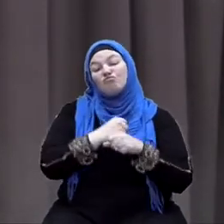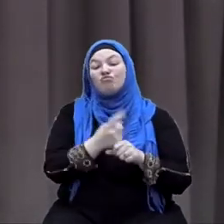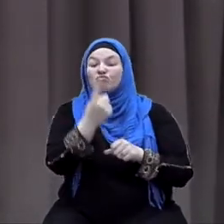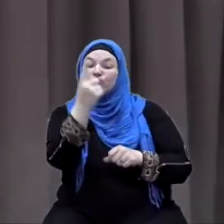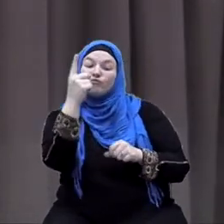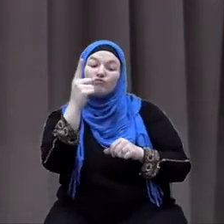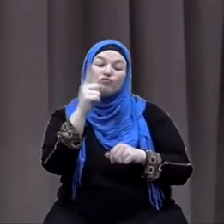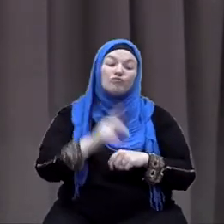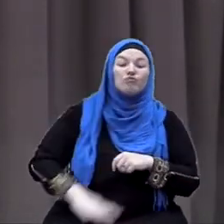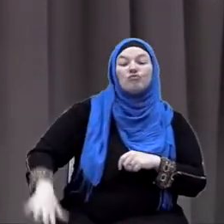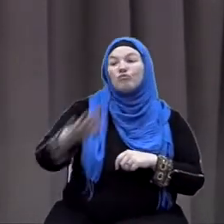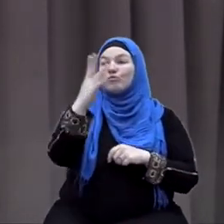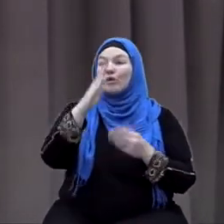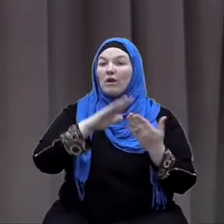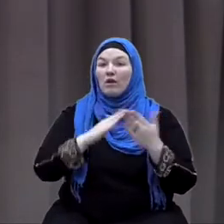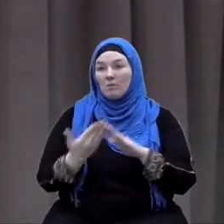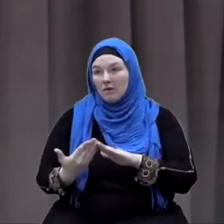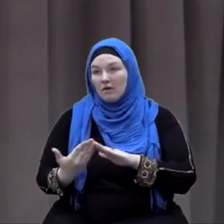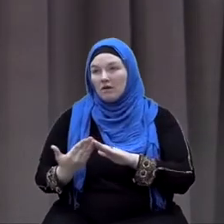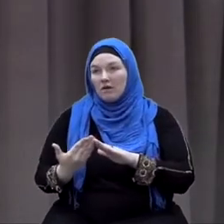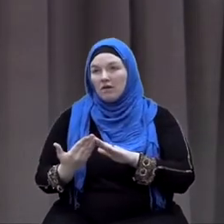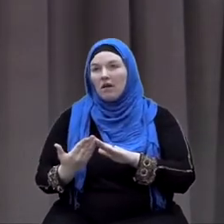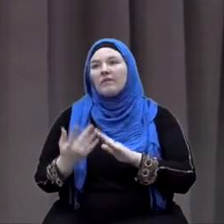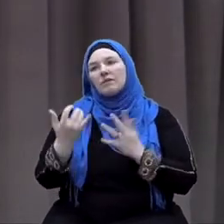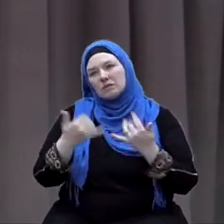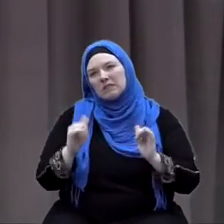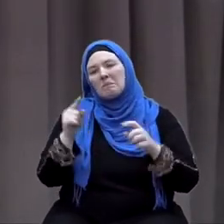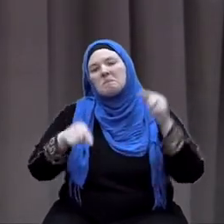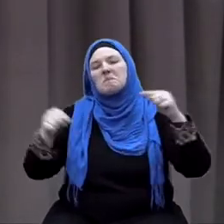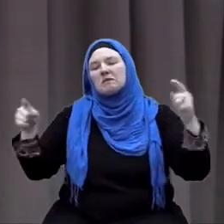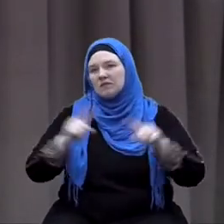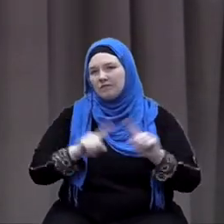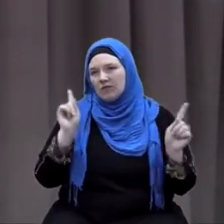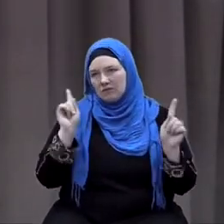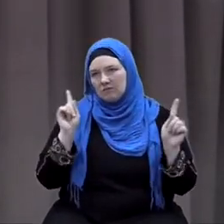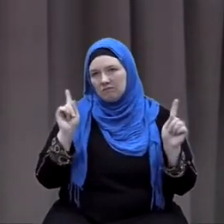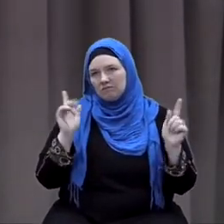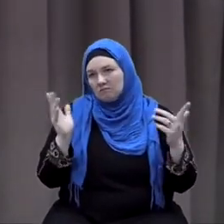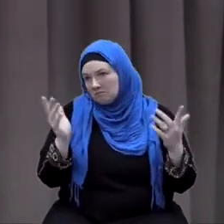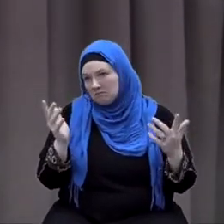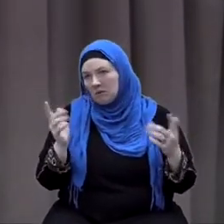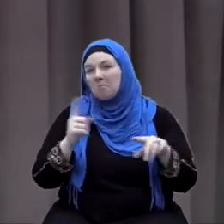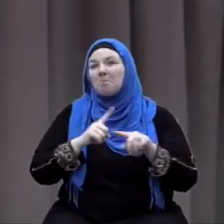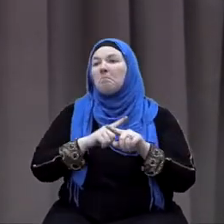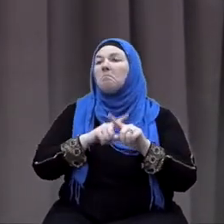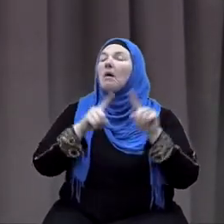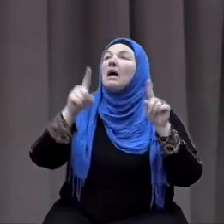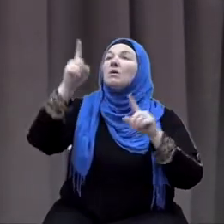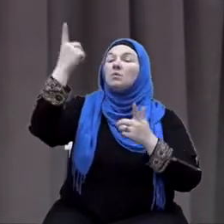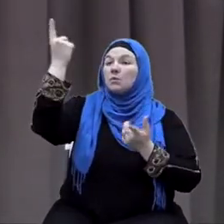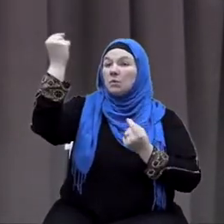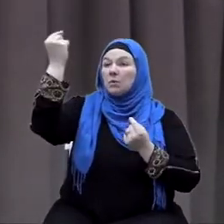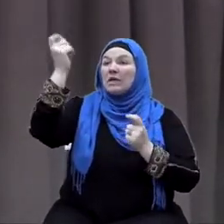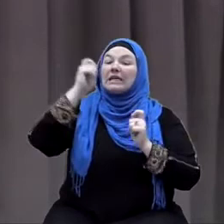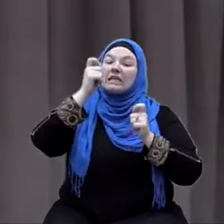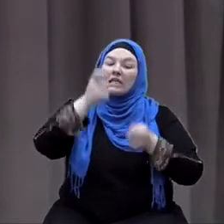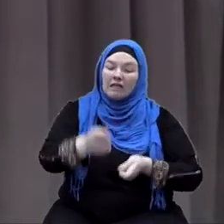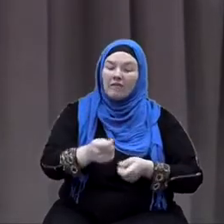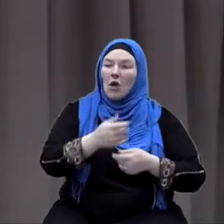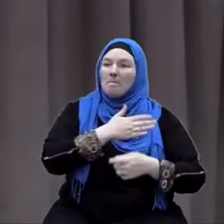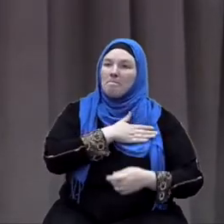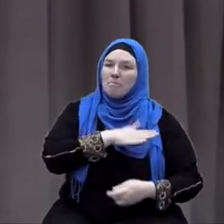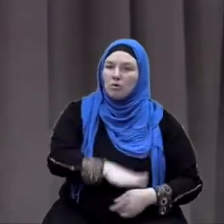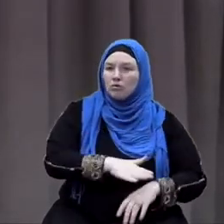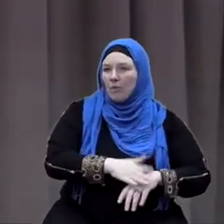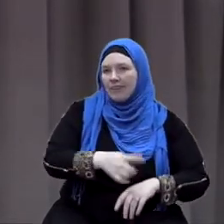ummah, but still they will have differences. Except for those whom he has bestowed his mercy